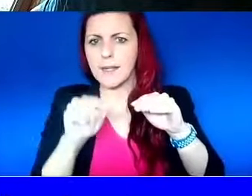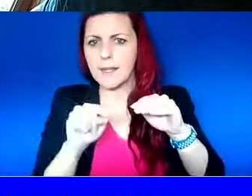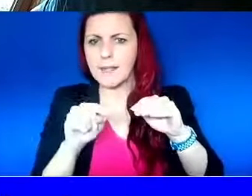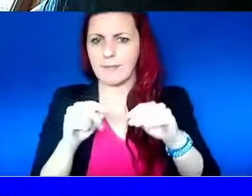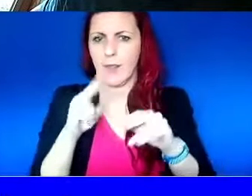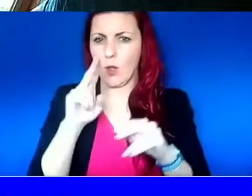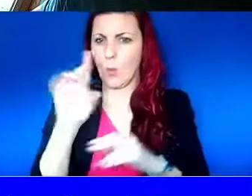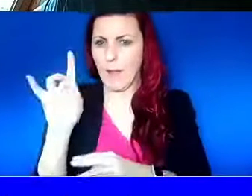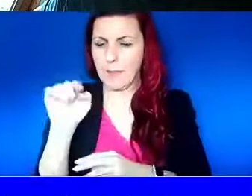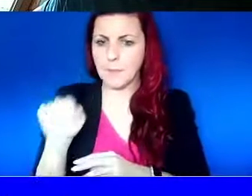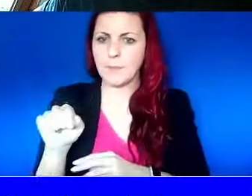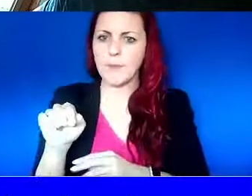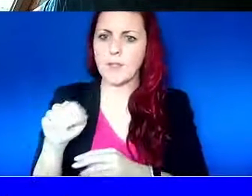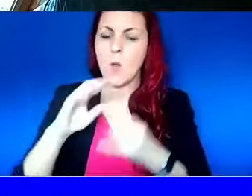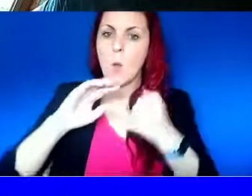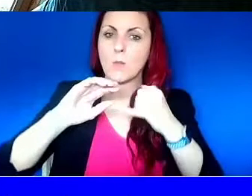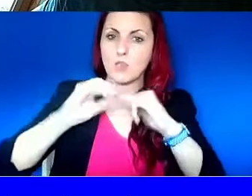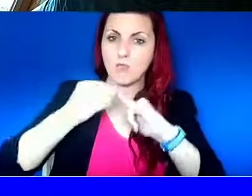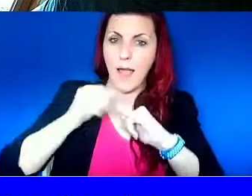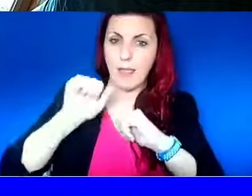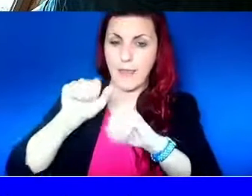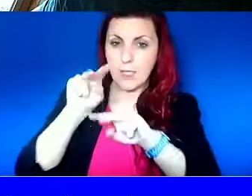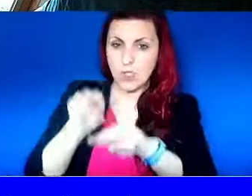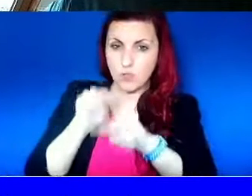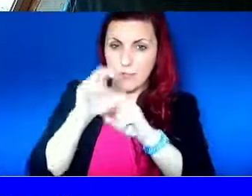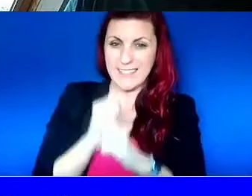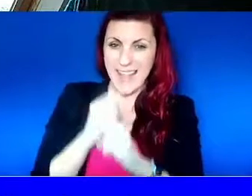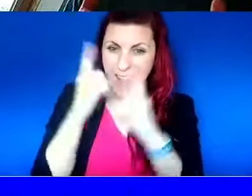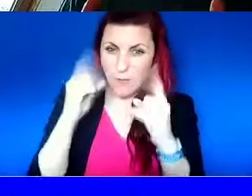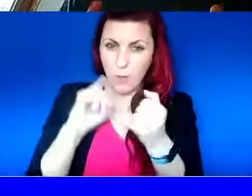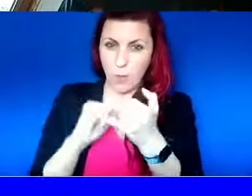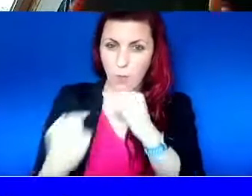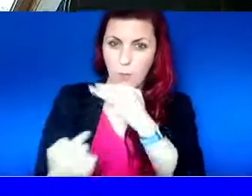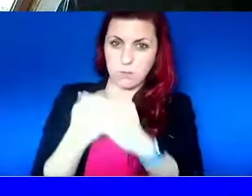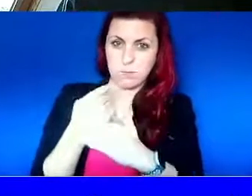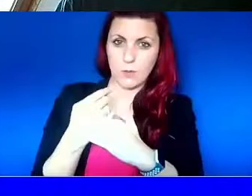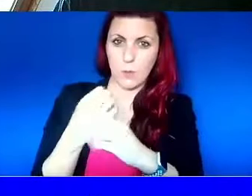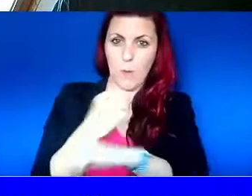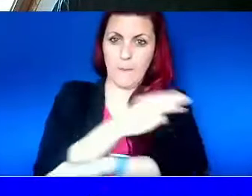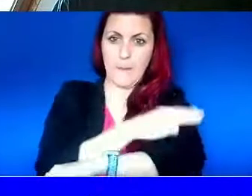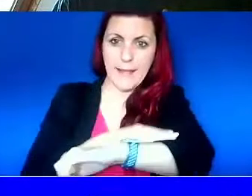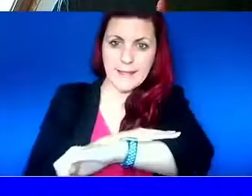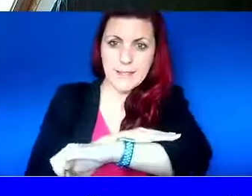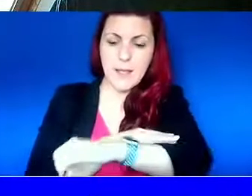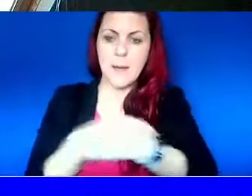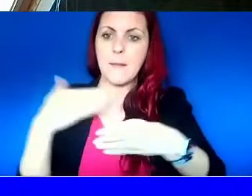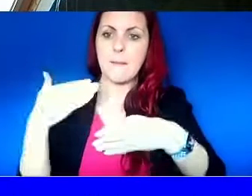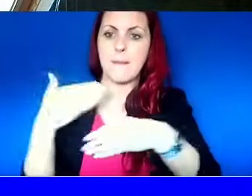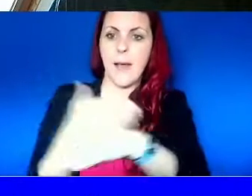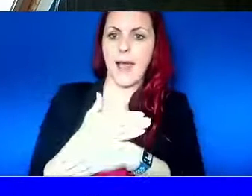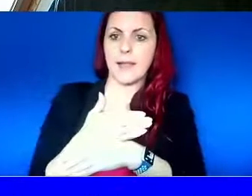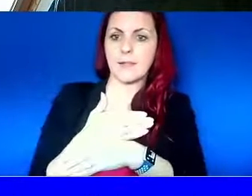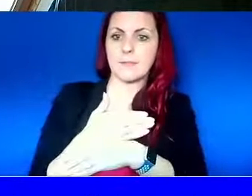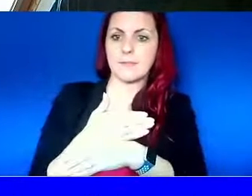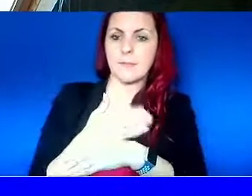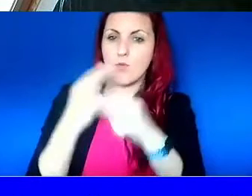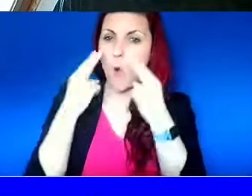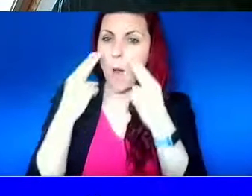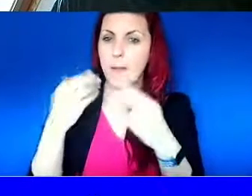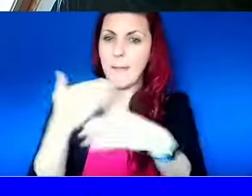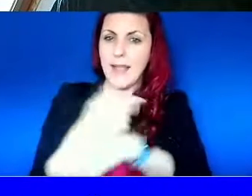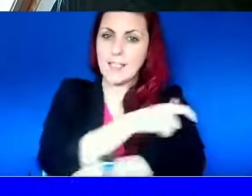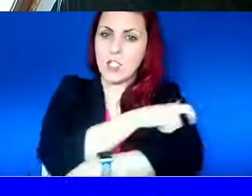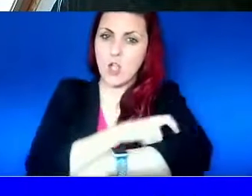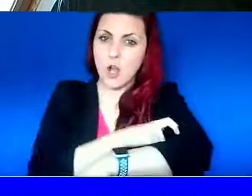screened everybody coming into police custody, and they weren't screened by the custody sergeant, which is the normal process. They were screened